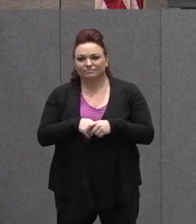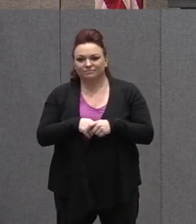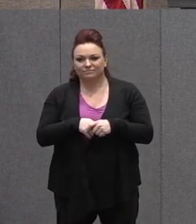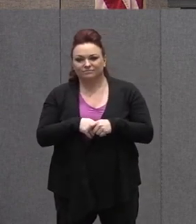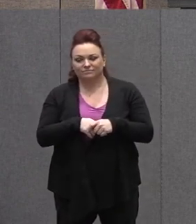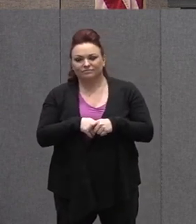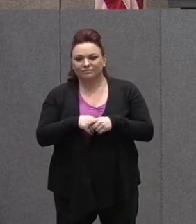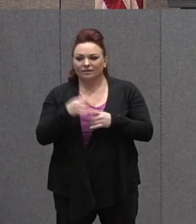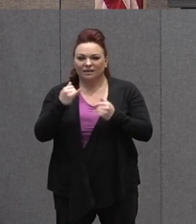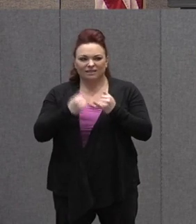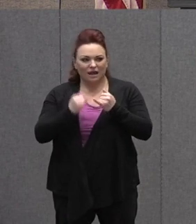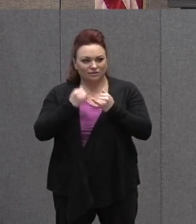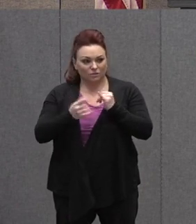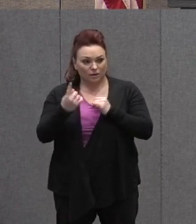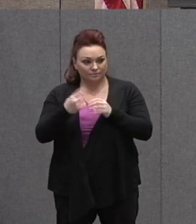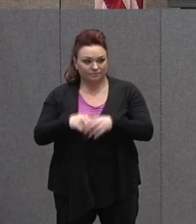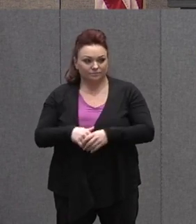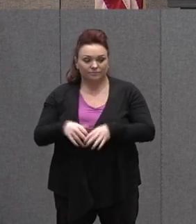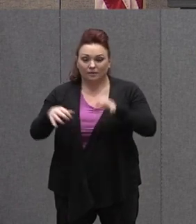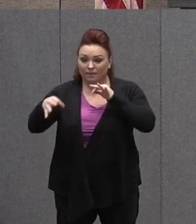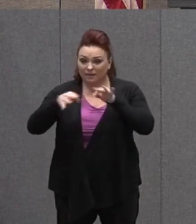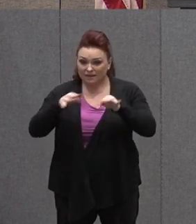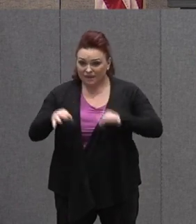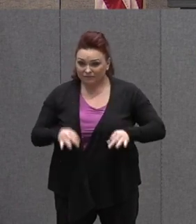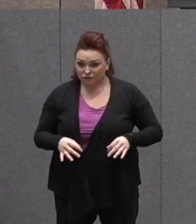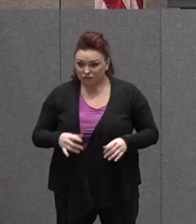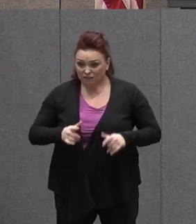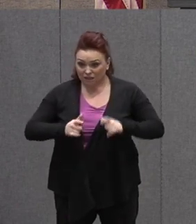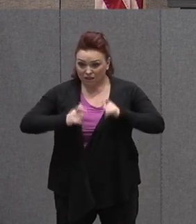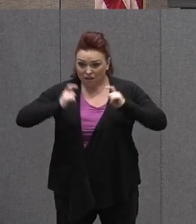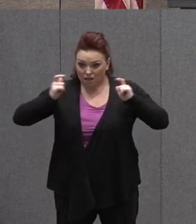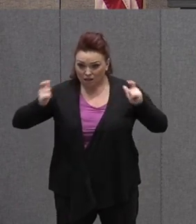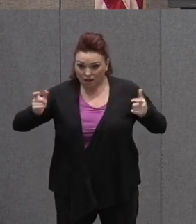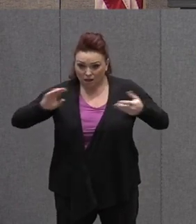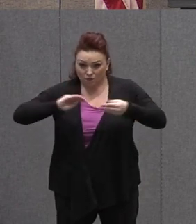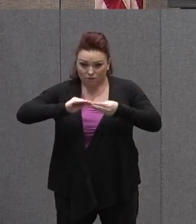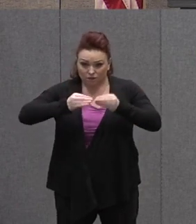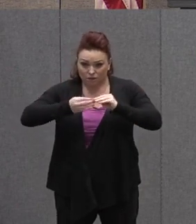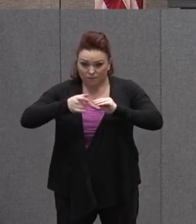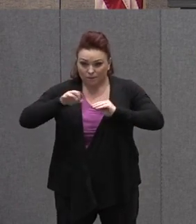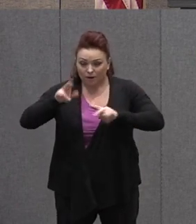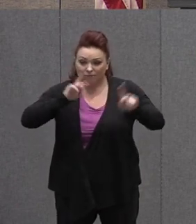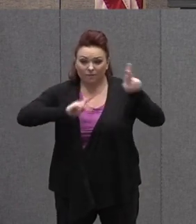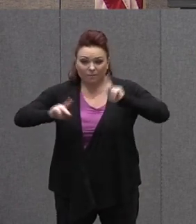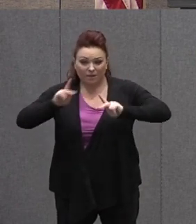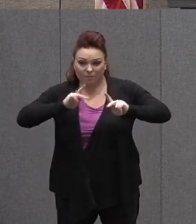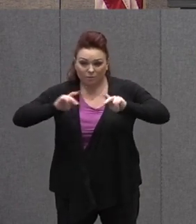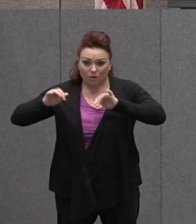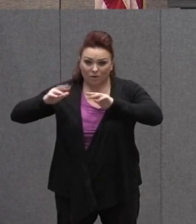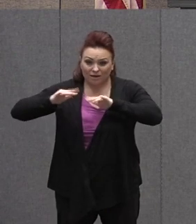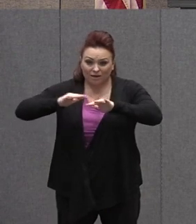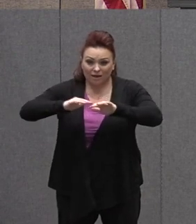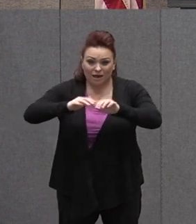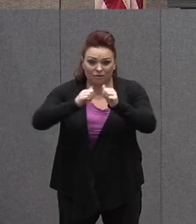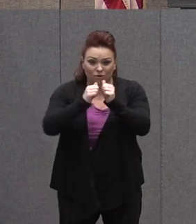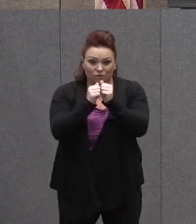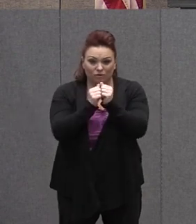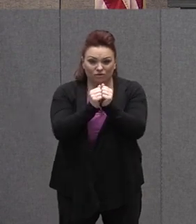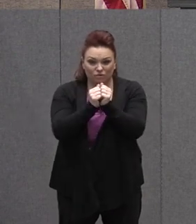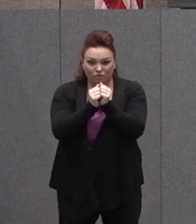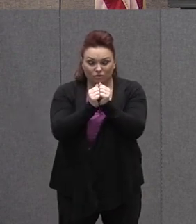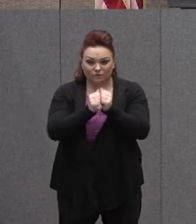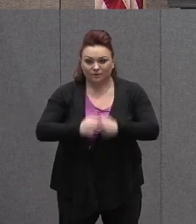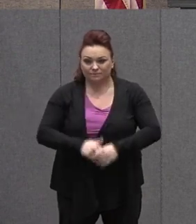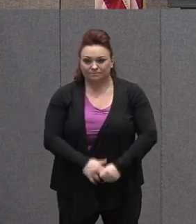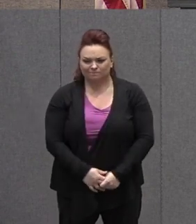one. The definition says a large number of people gathered closely.